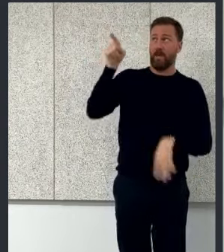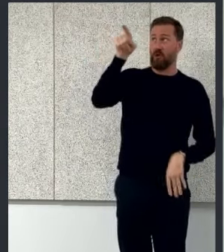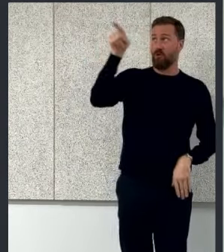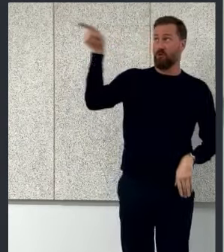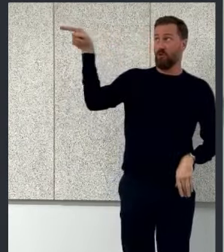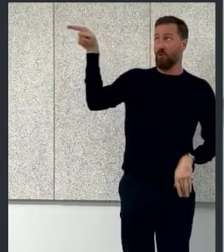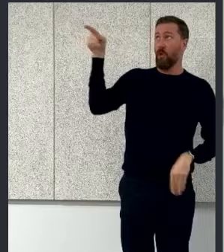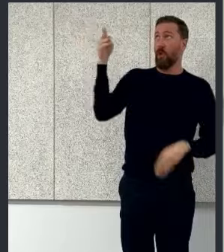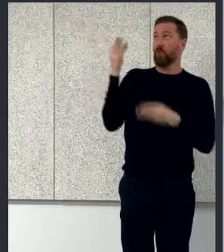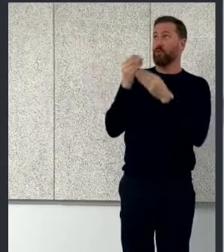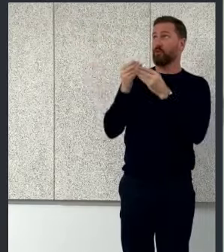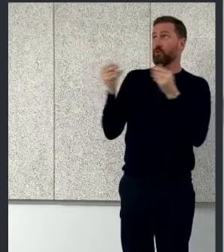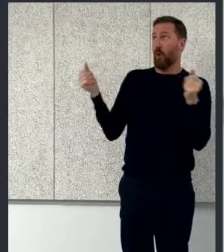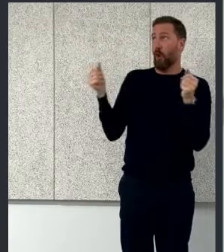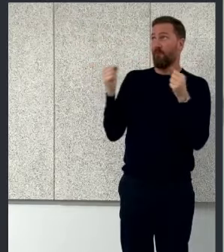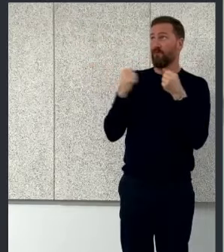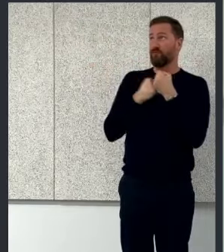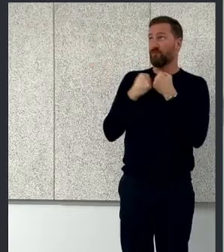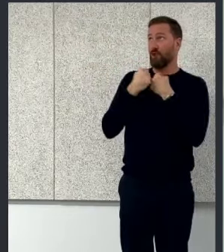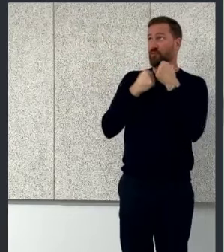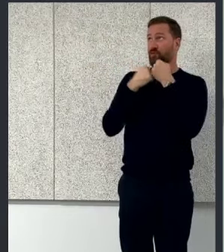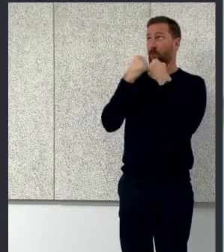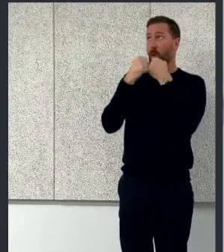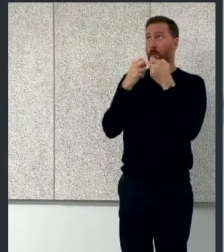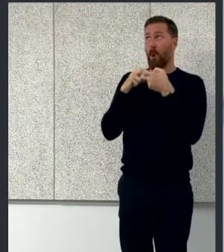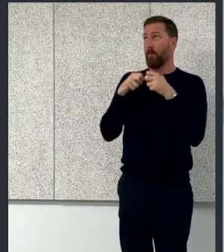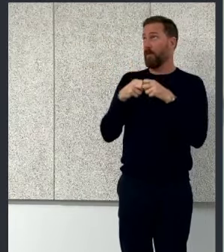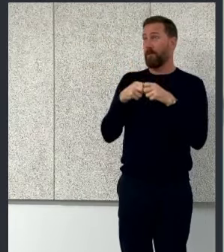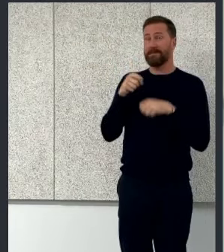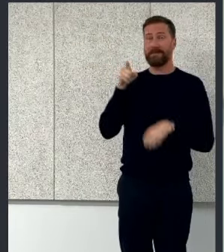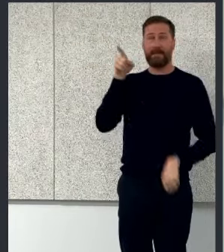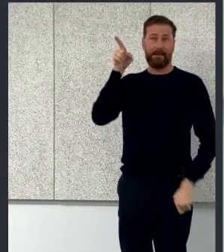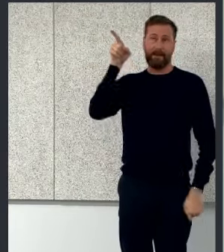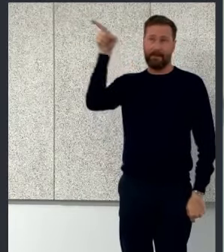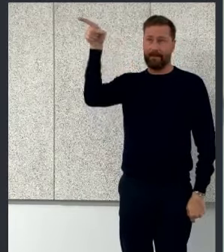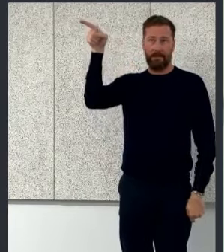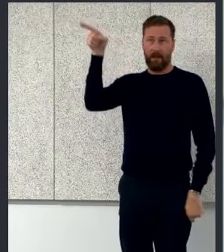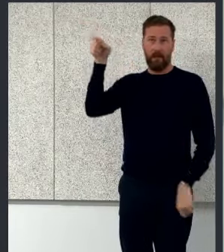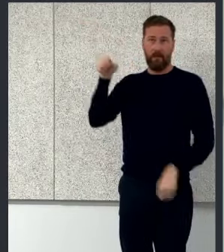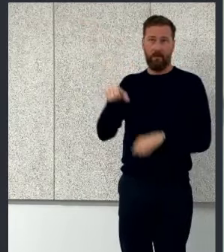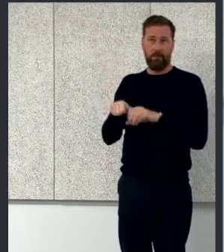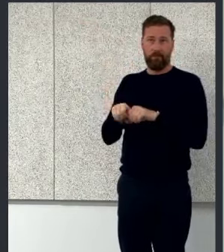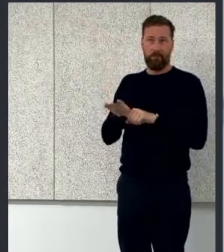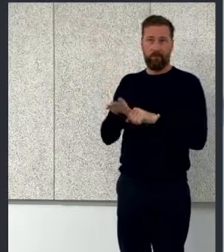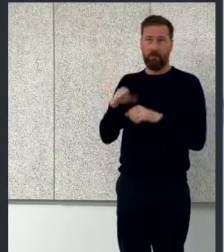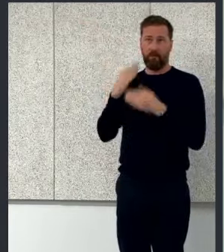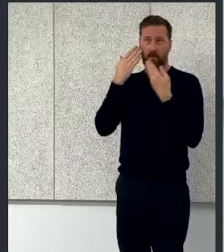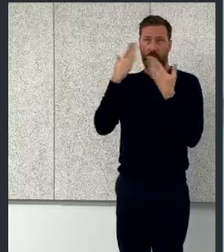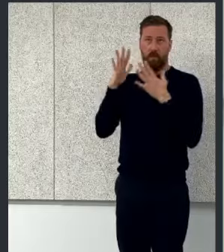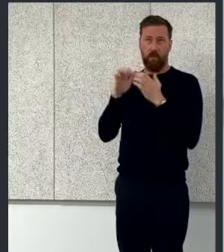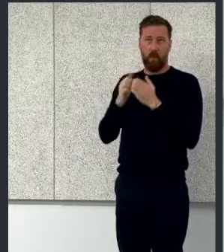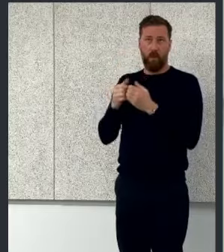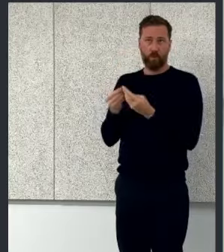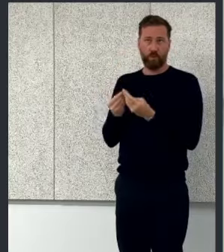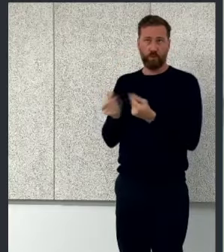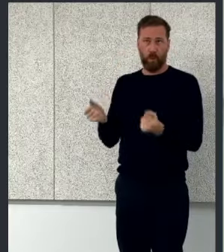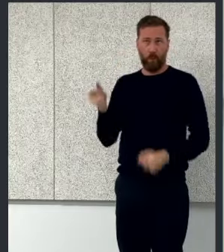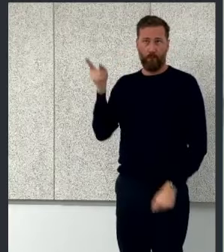solve structural problems that are not private philanthropy's purview. You know, that there's often this sort of like,